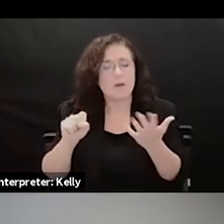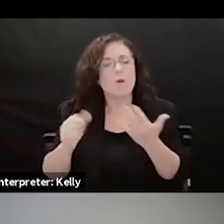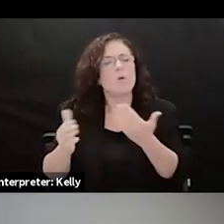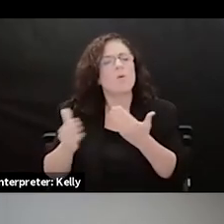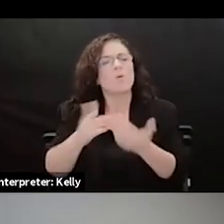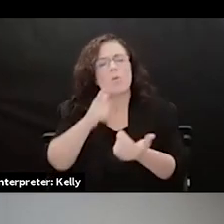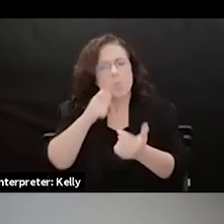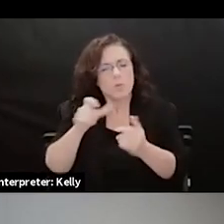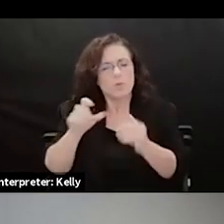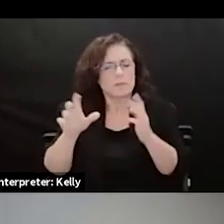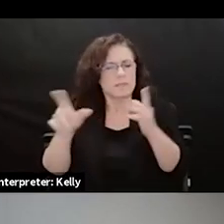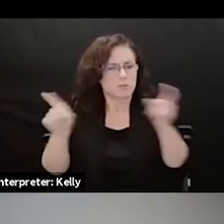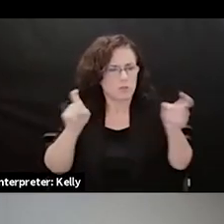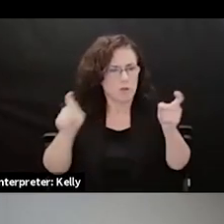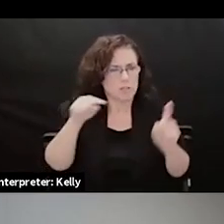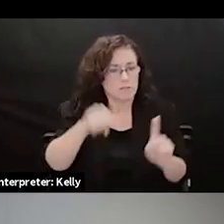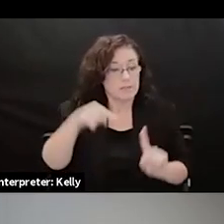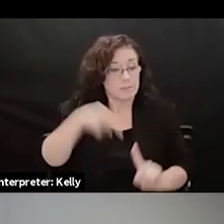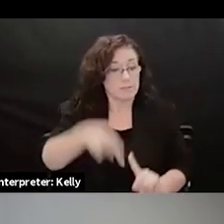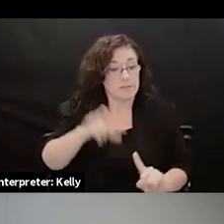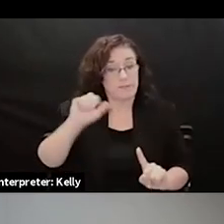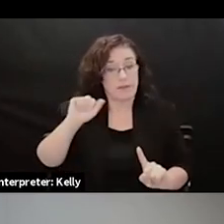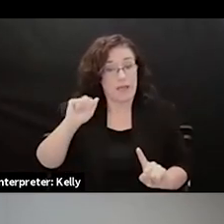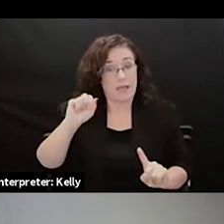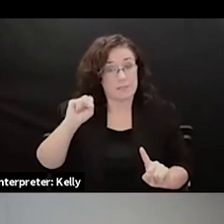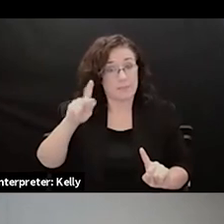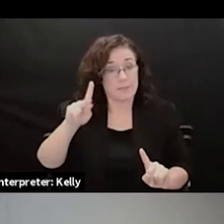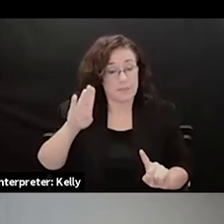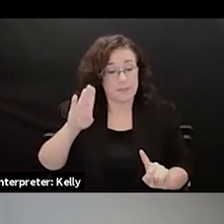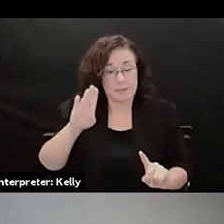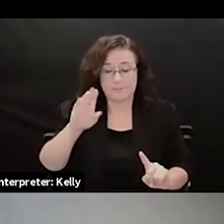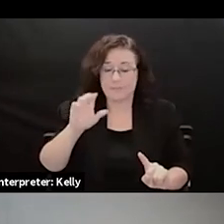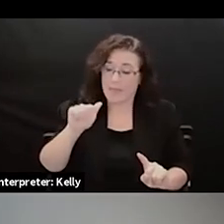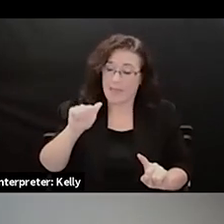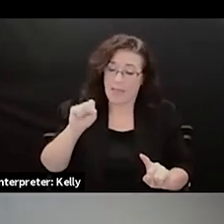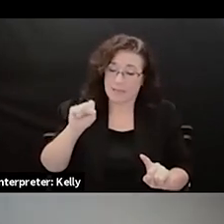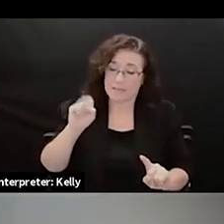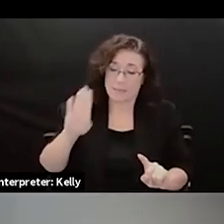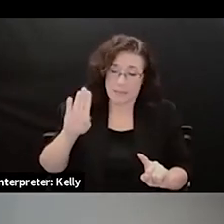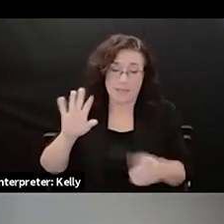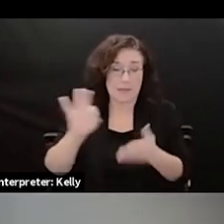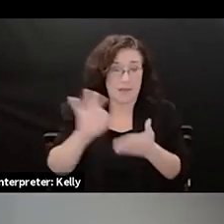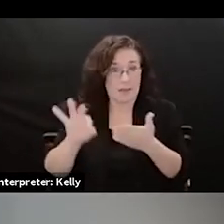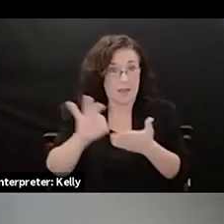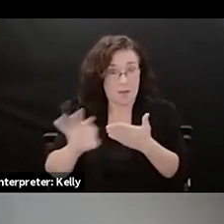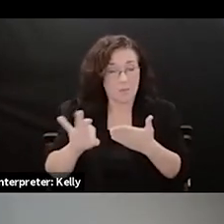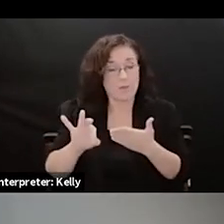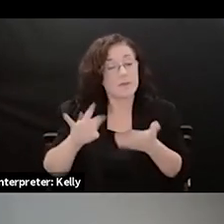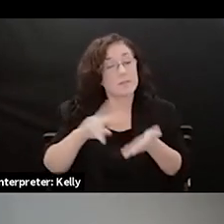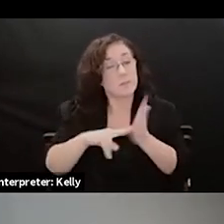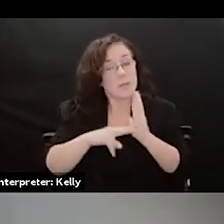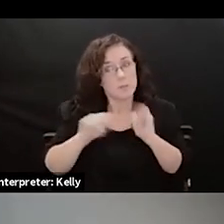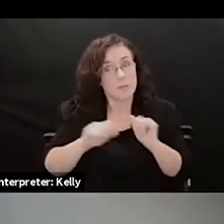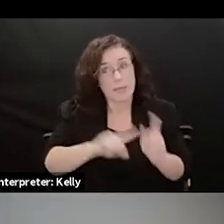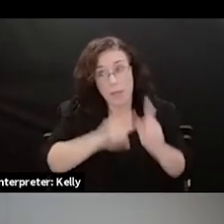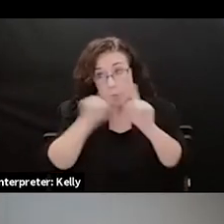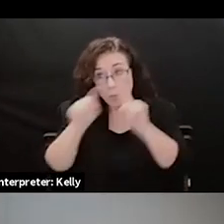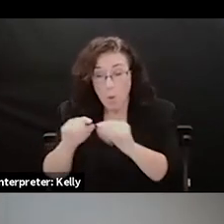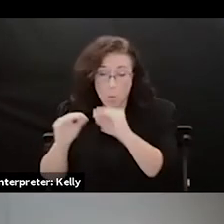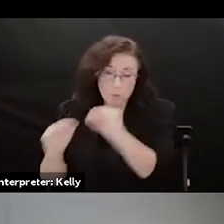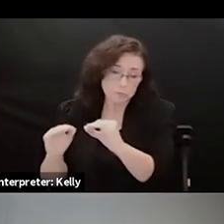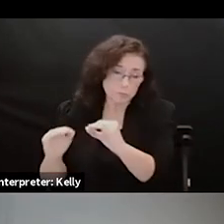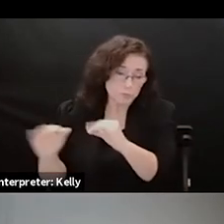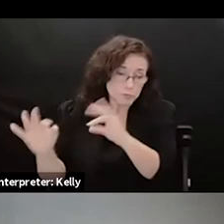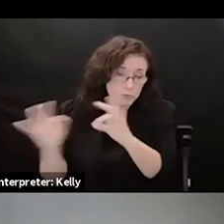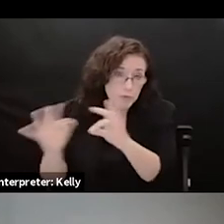accounts and that a training is held and also that we put in place checks and balances so that this doesn't